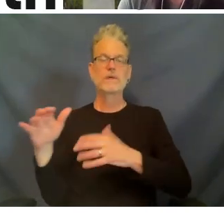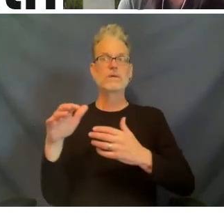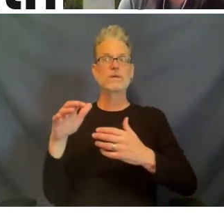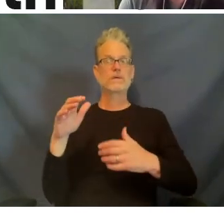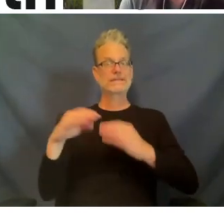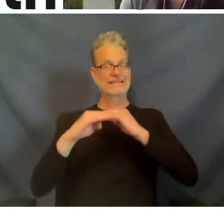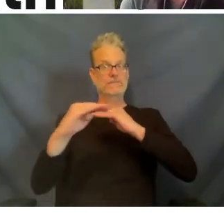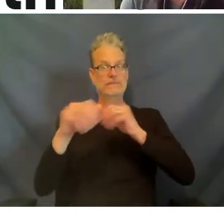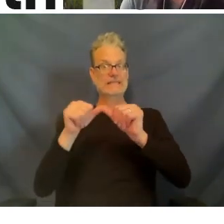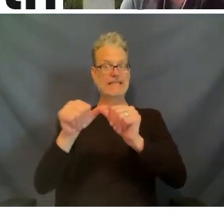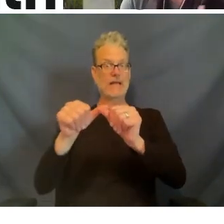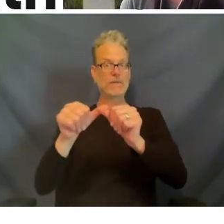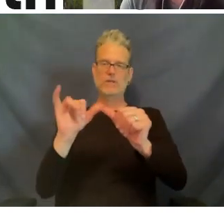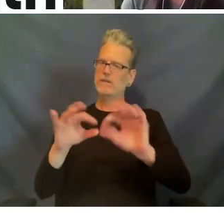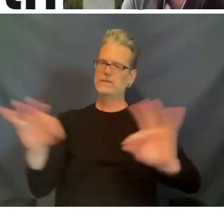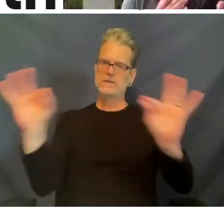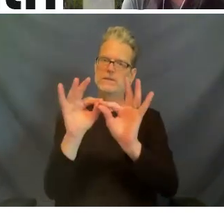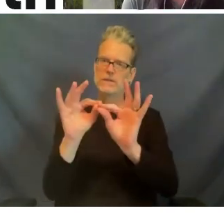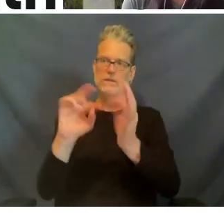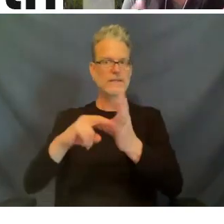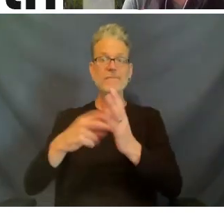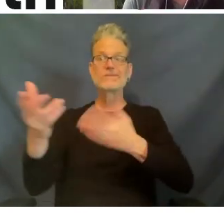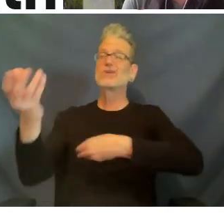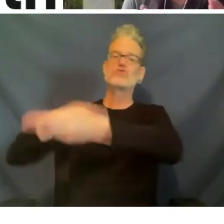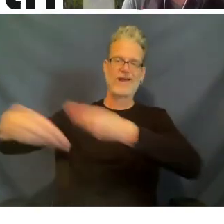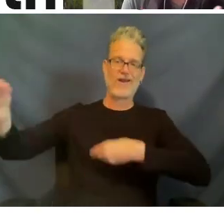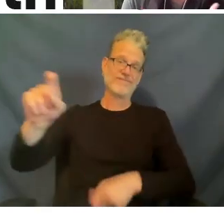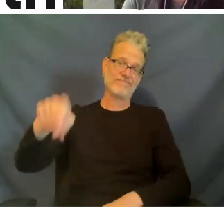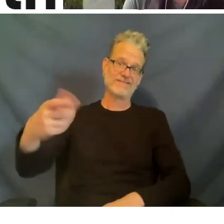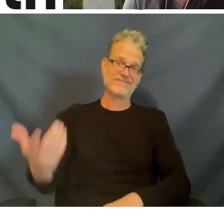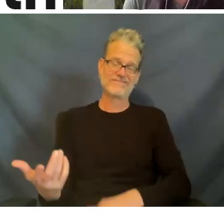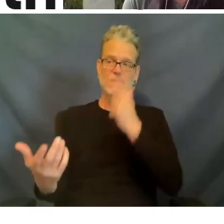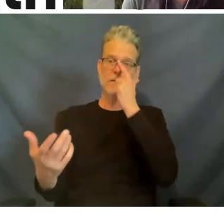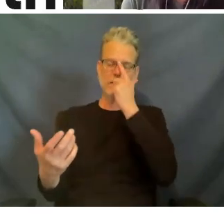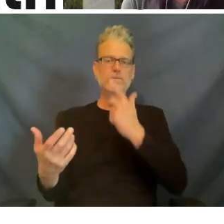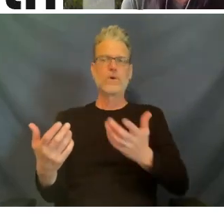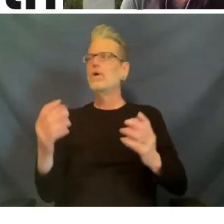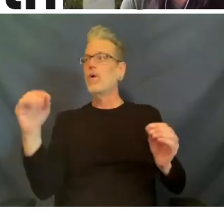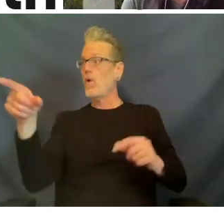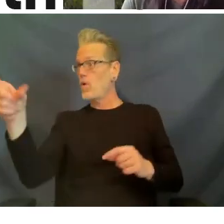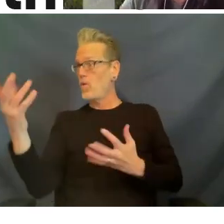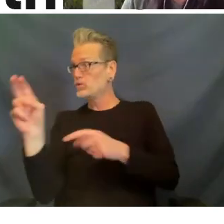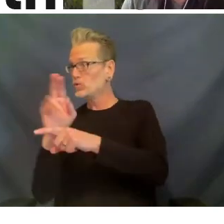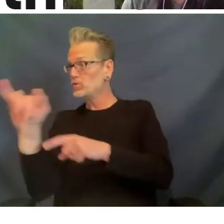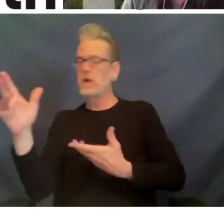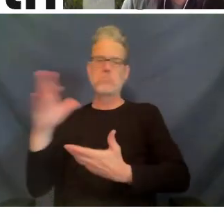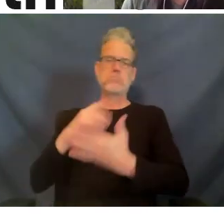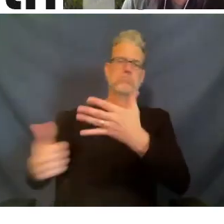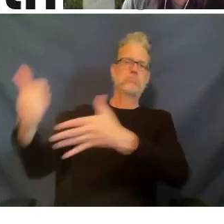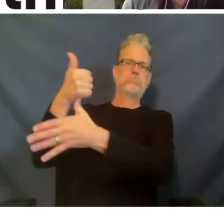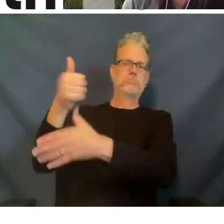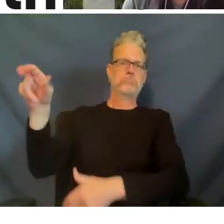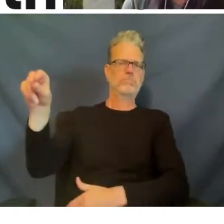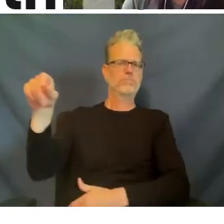and sustainability inherently involves trade-offs, so no single use gets priority. This is a broader scope than